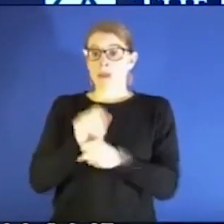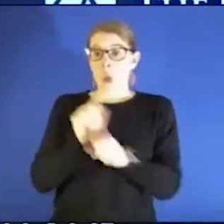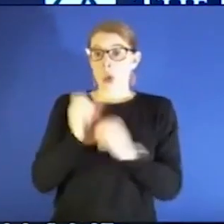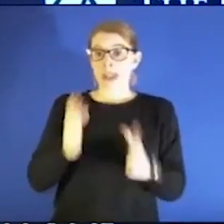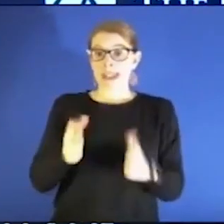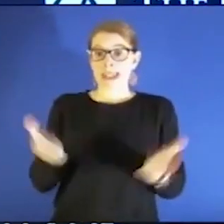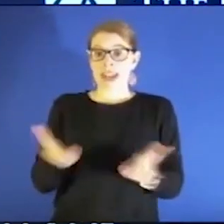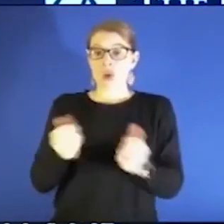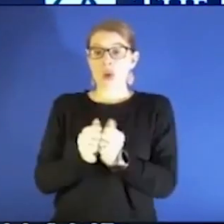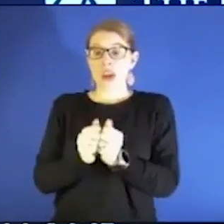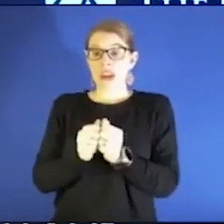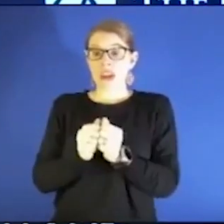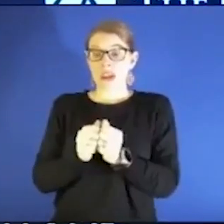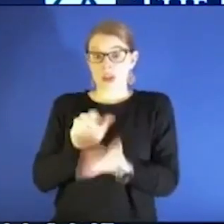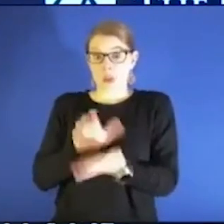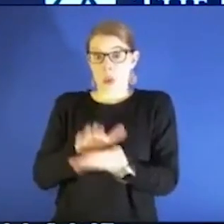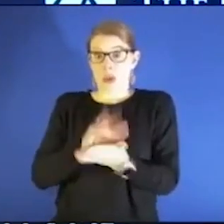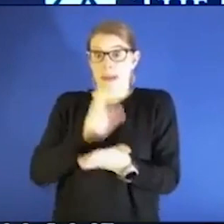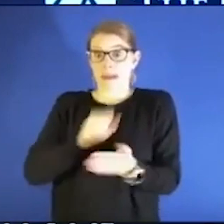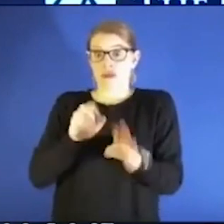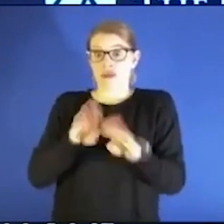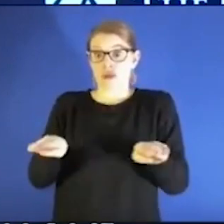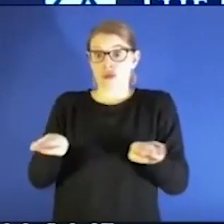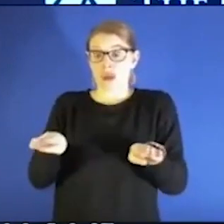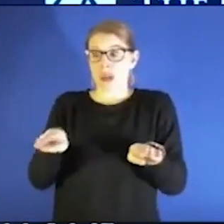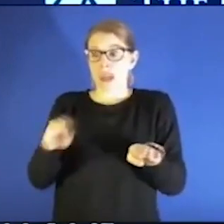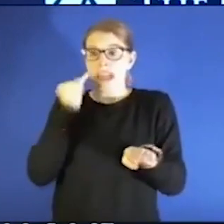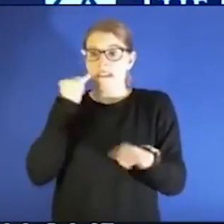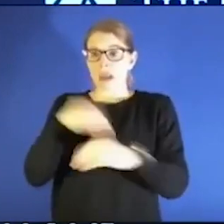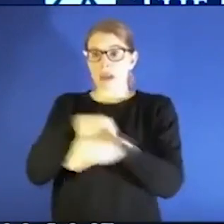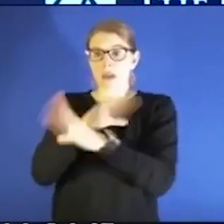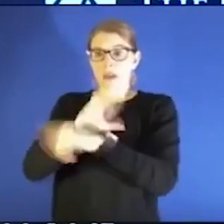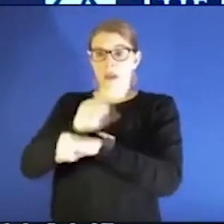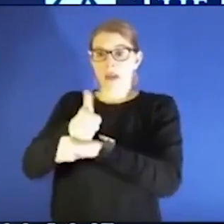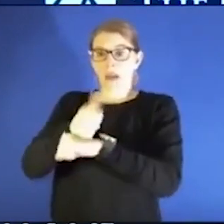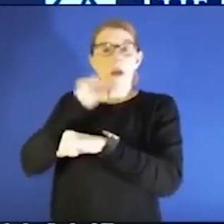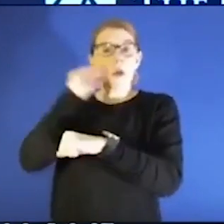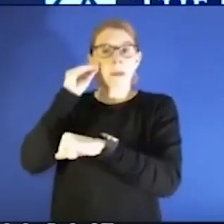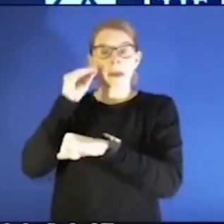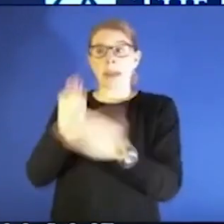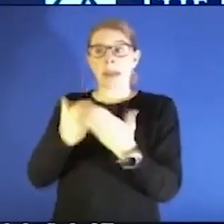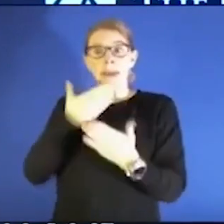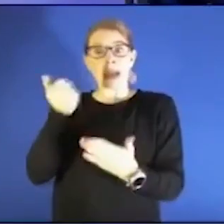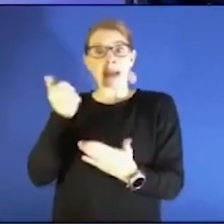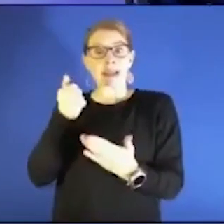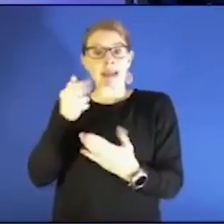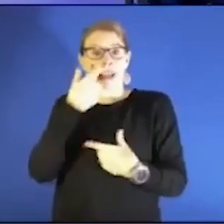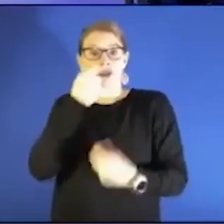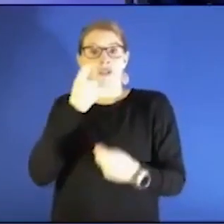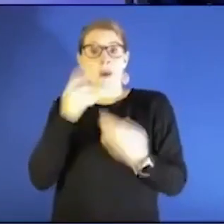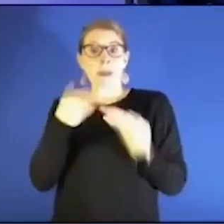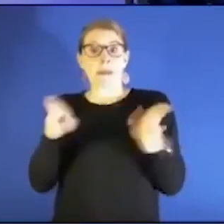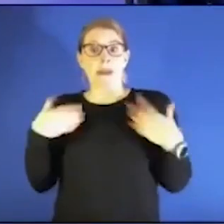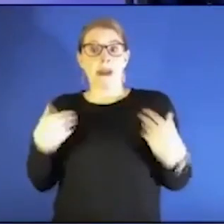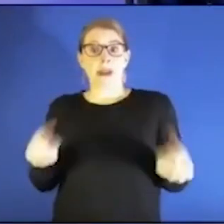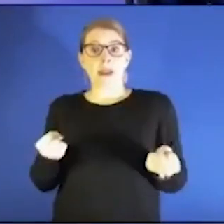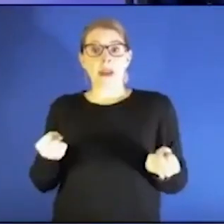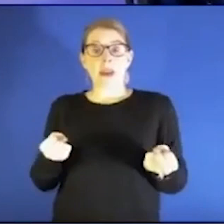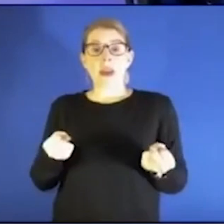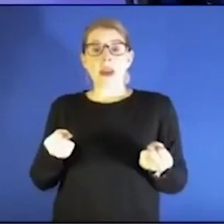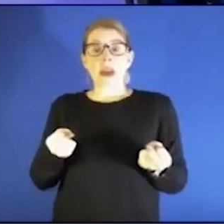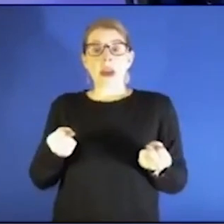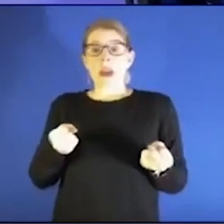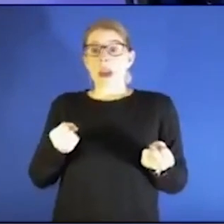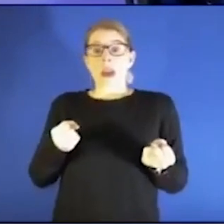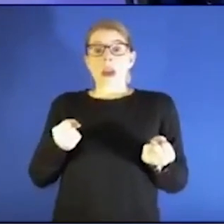And what does that mean if they go to a virtual setting, even though it might be in the best interest of the public health? Because when we have so many staff out, a question is, what, do they all have COVID?